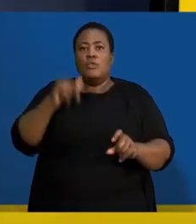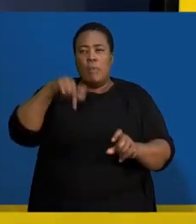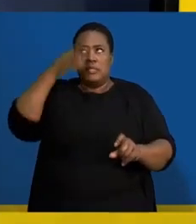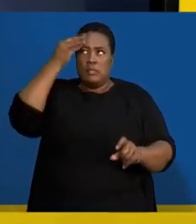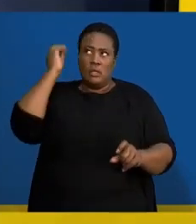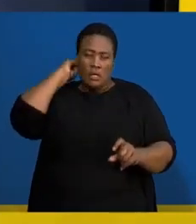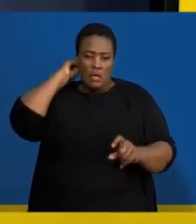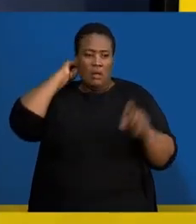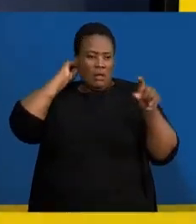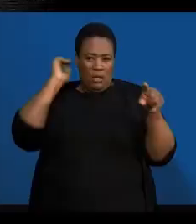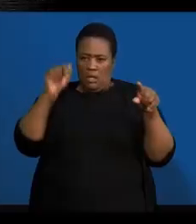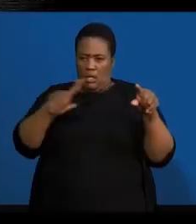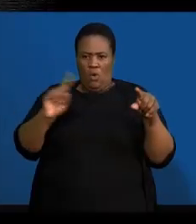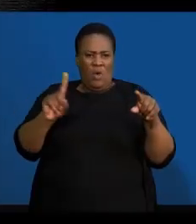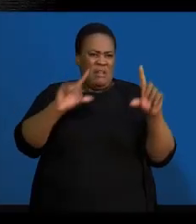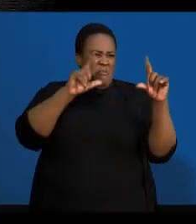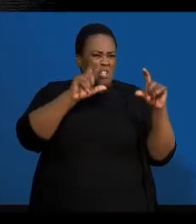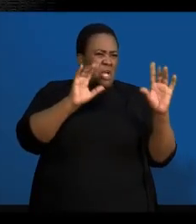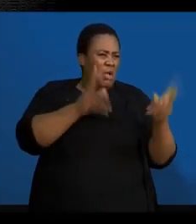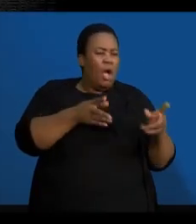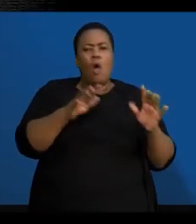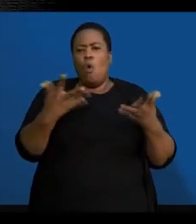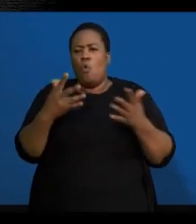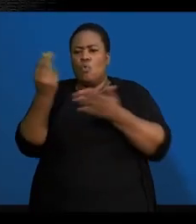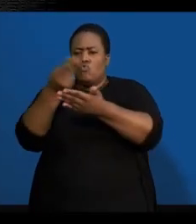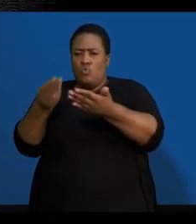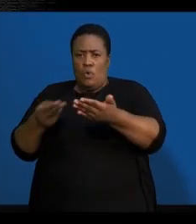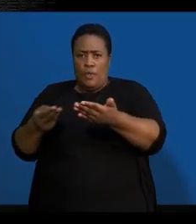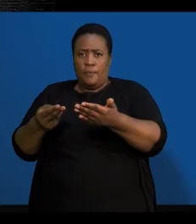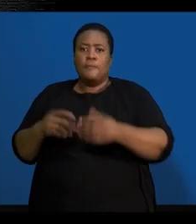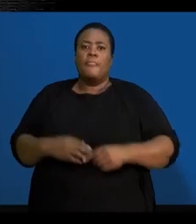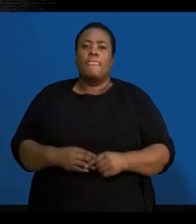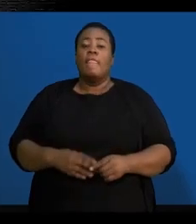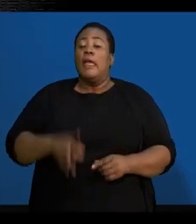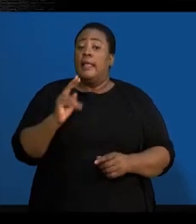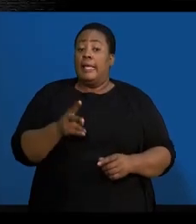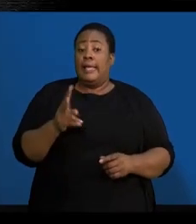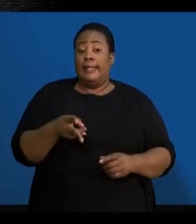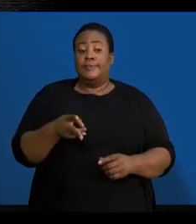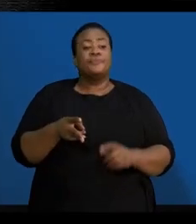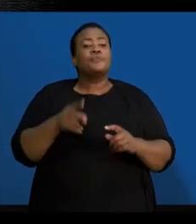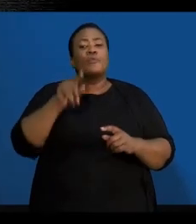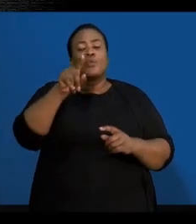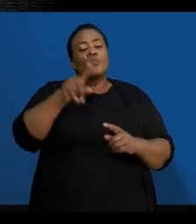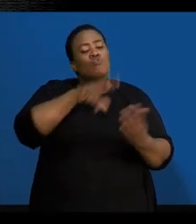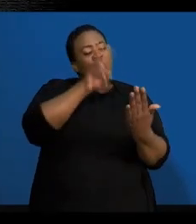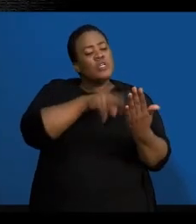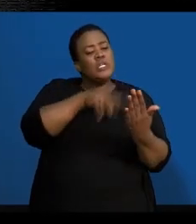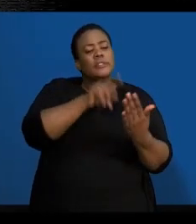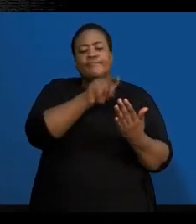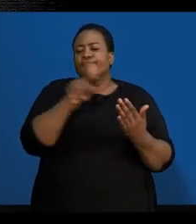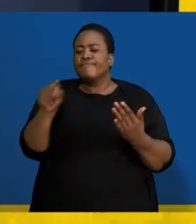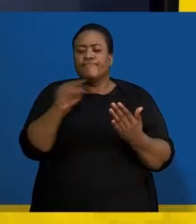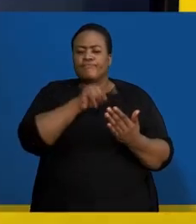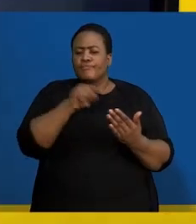are dealing with. Okay, and then the next thing is you have to read those sources carefully. As I said before, that you